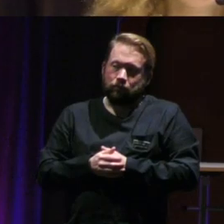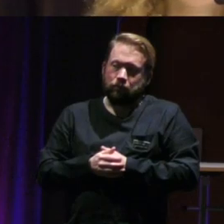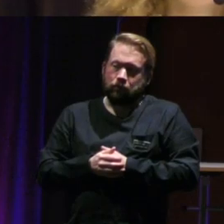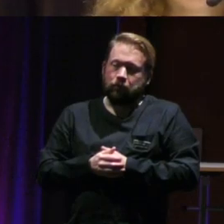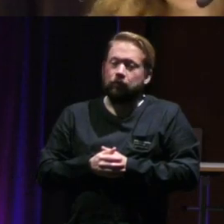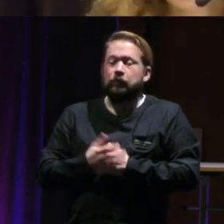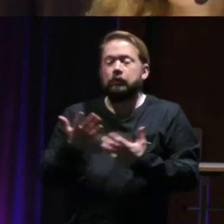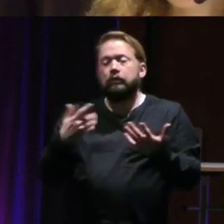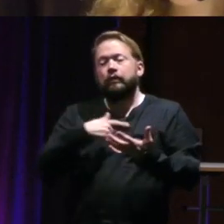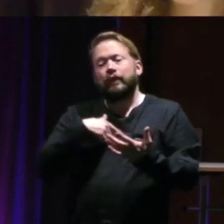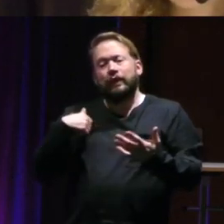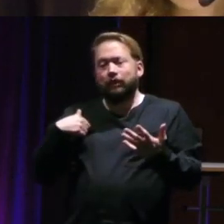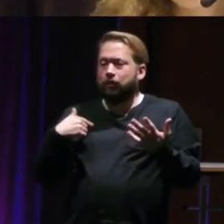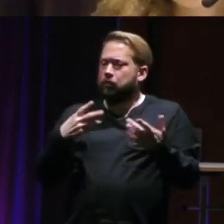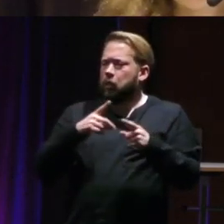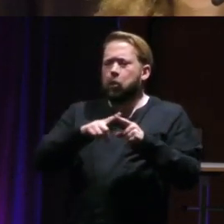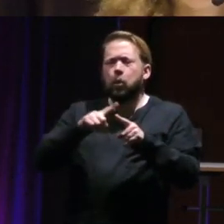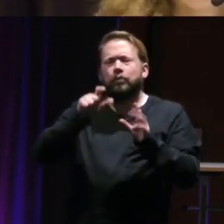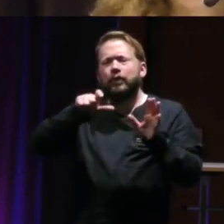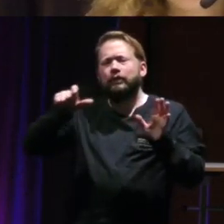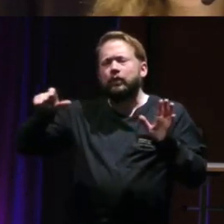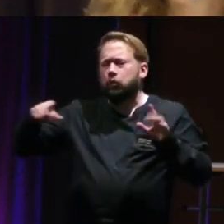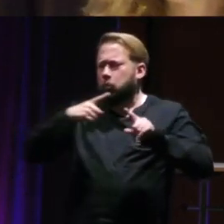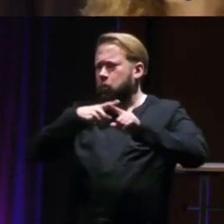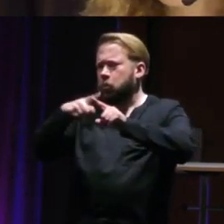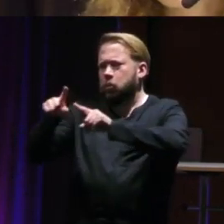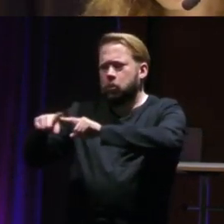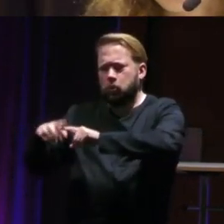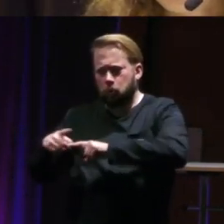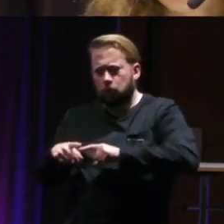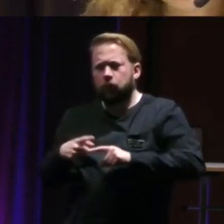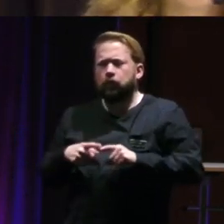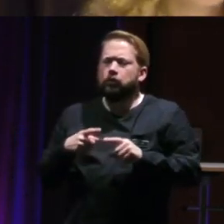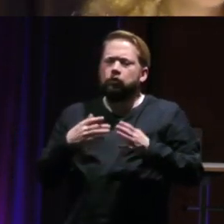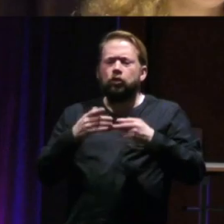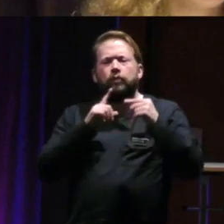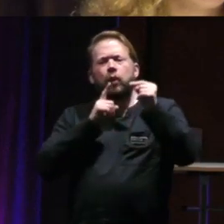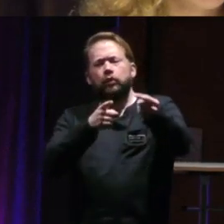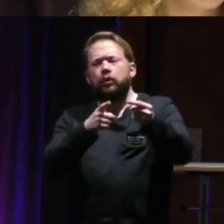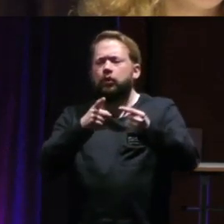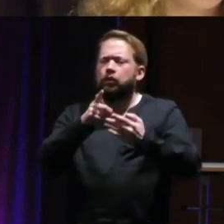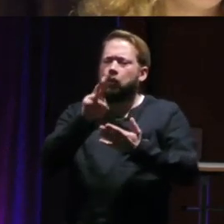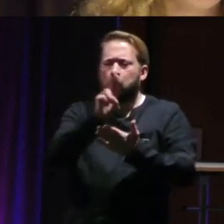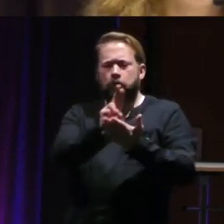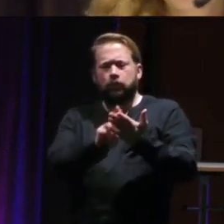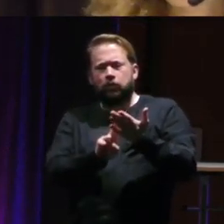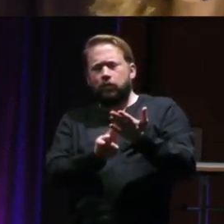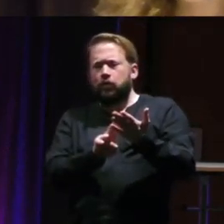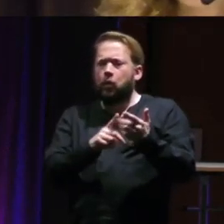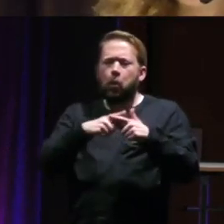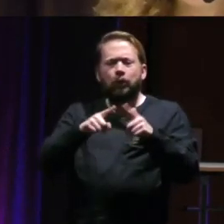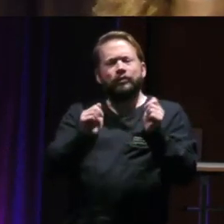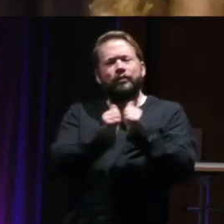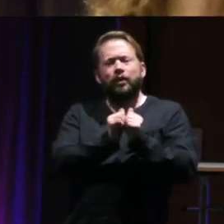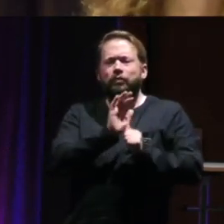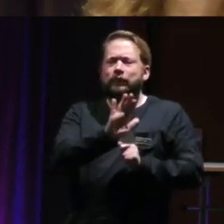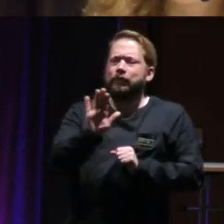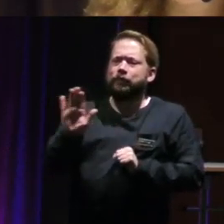doing protest art in different forms. And I think these forms which